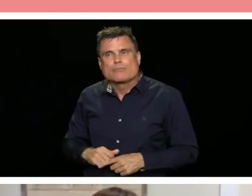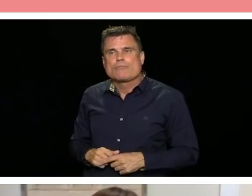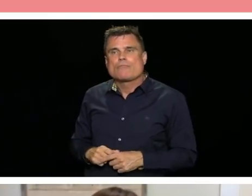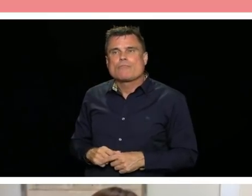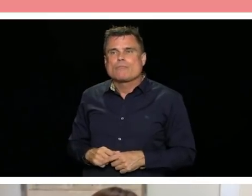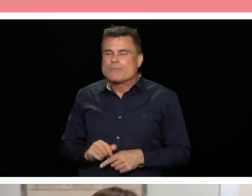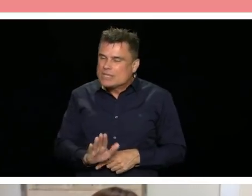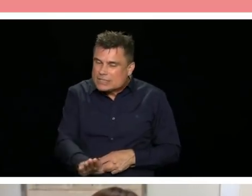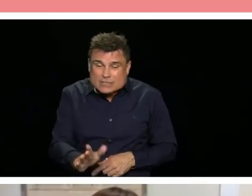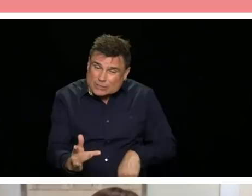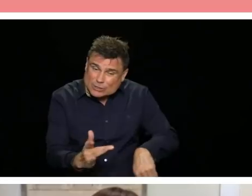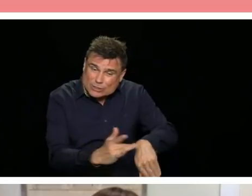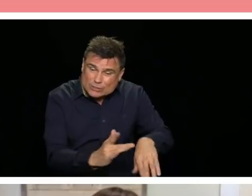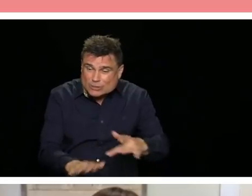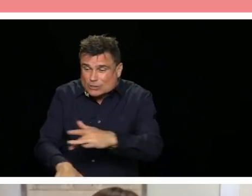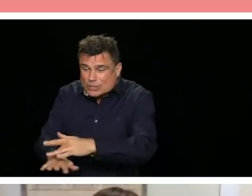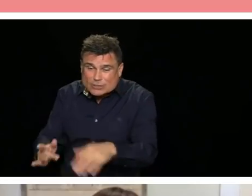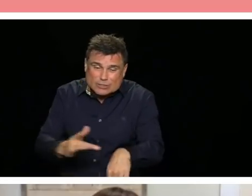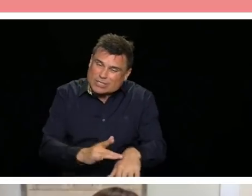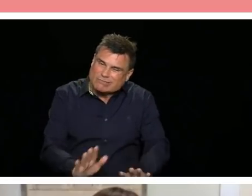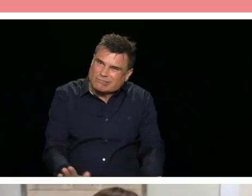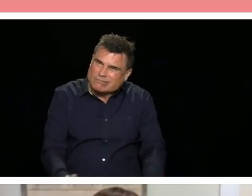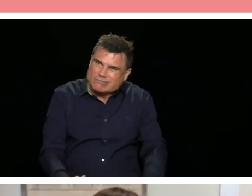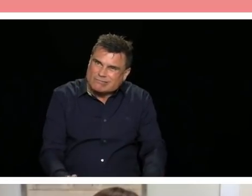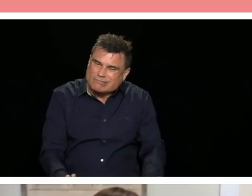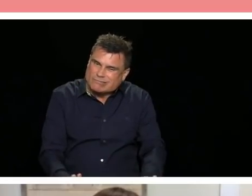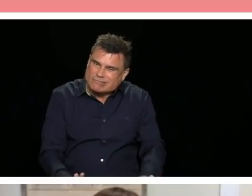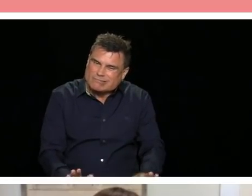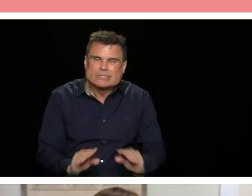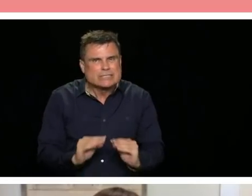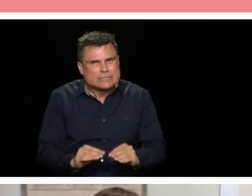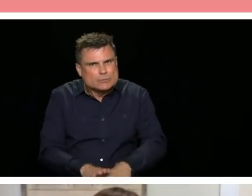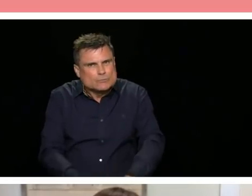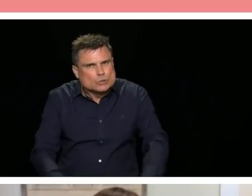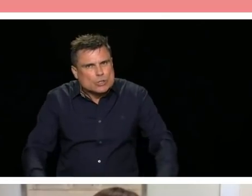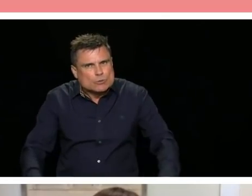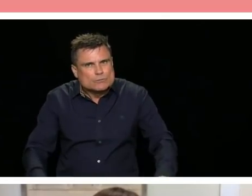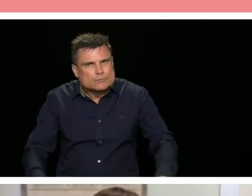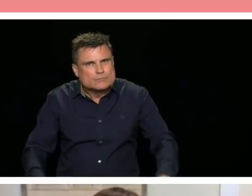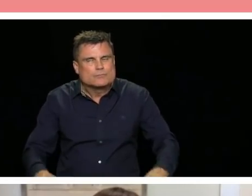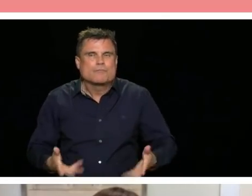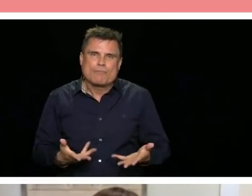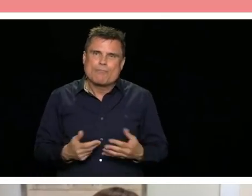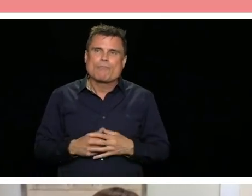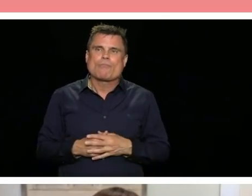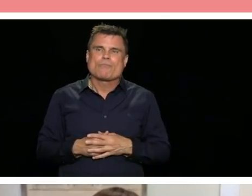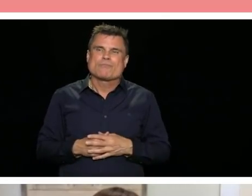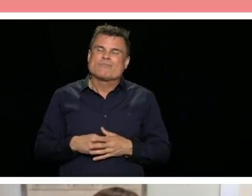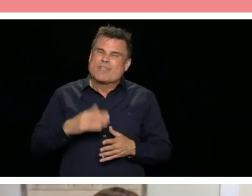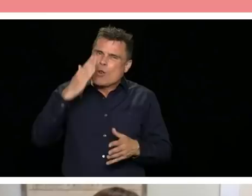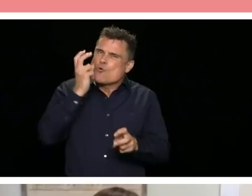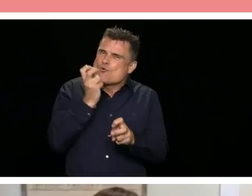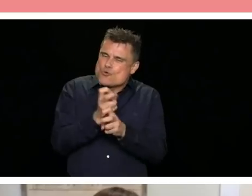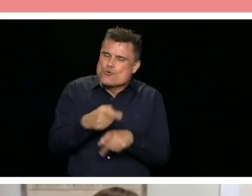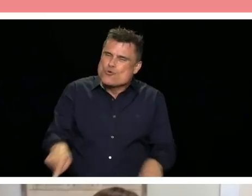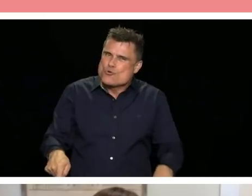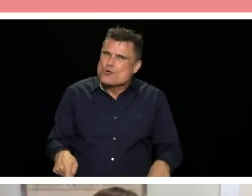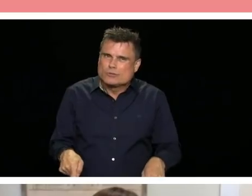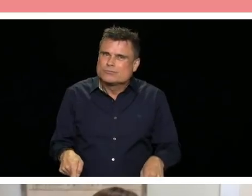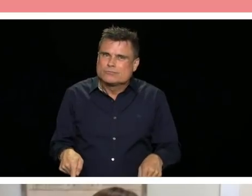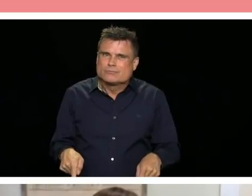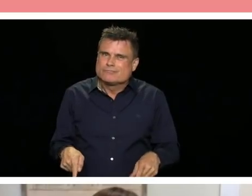the infection rate is so low. We really think the risk to any child at that age